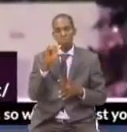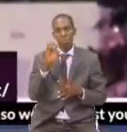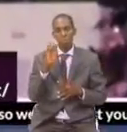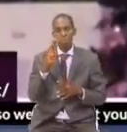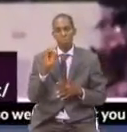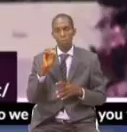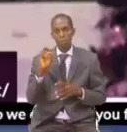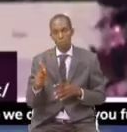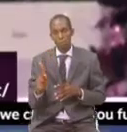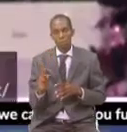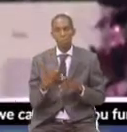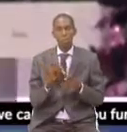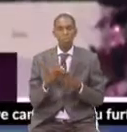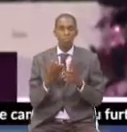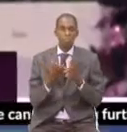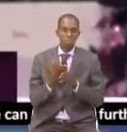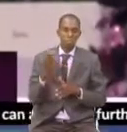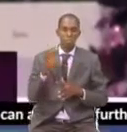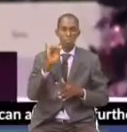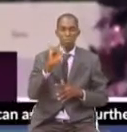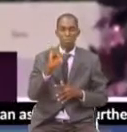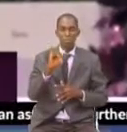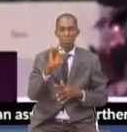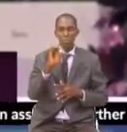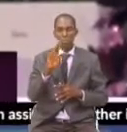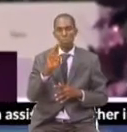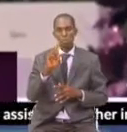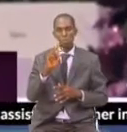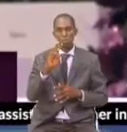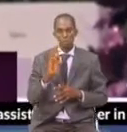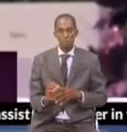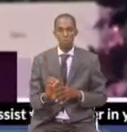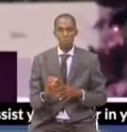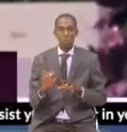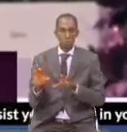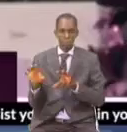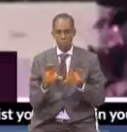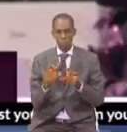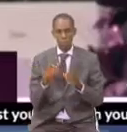And you go to the GS Facebook page.